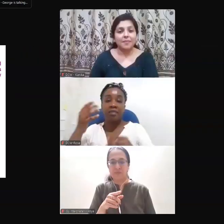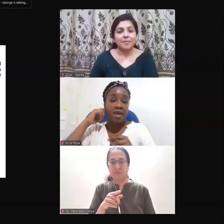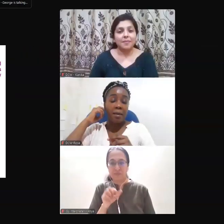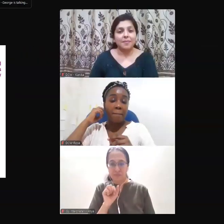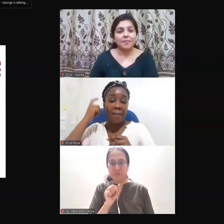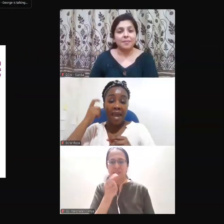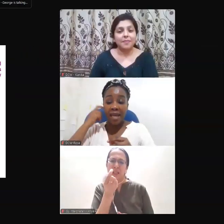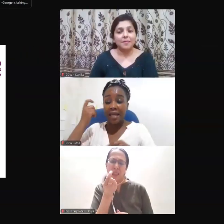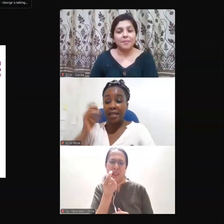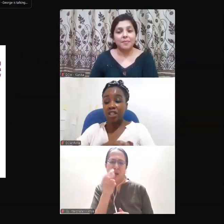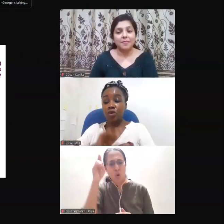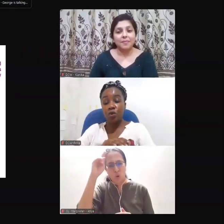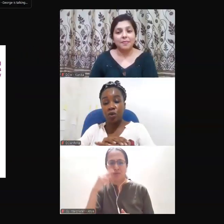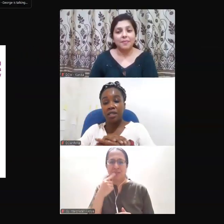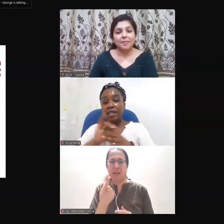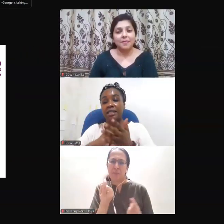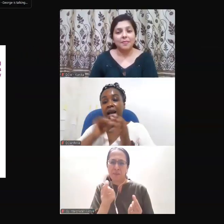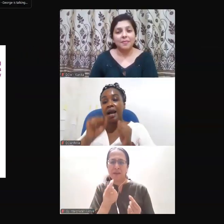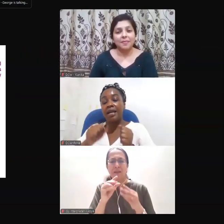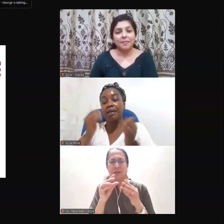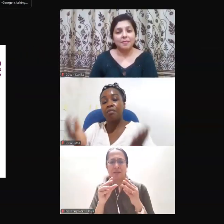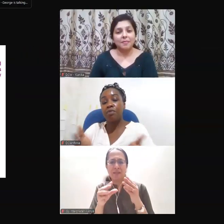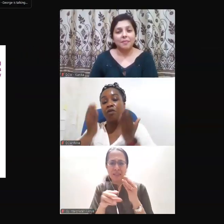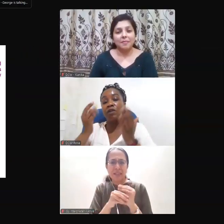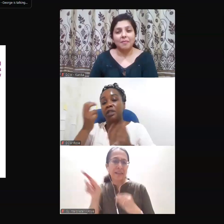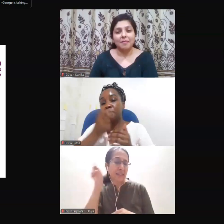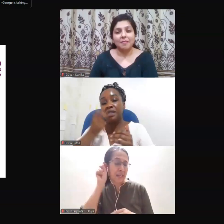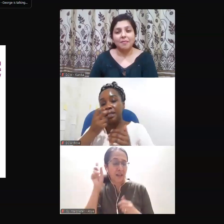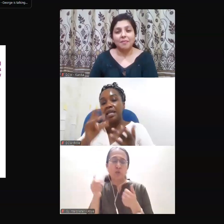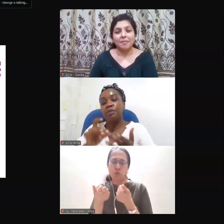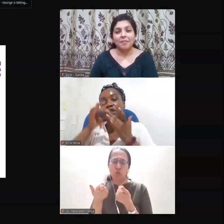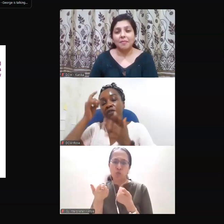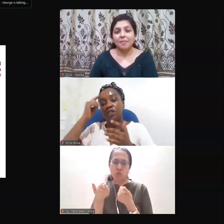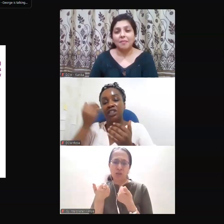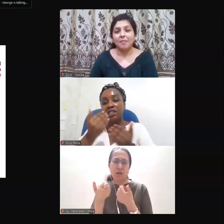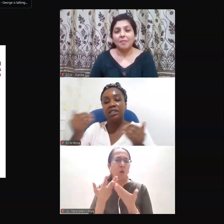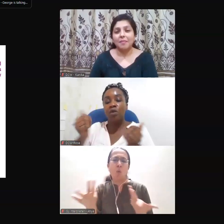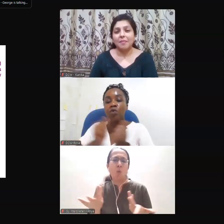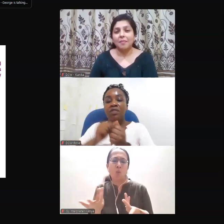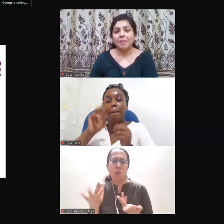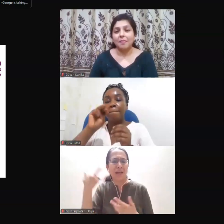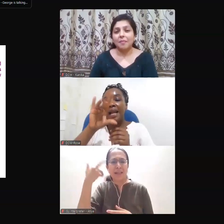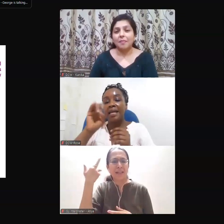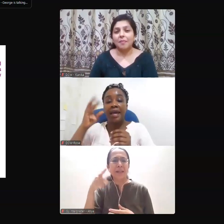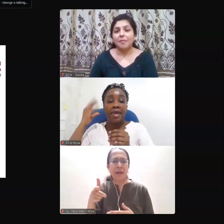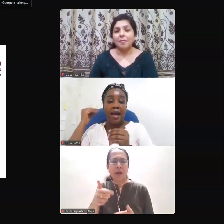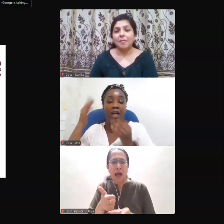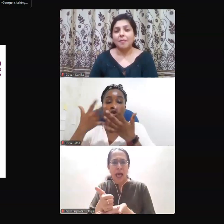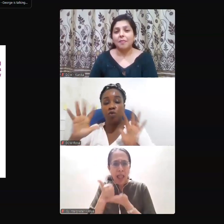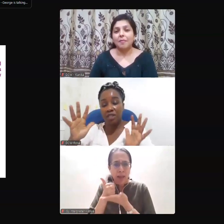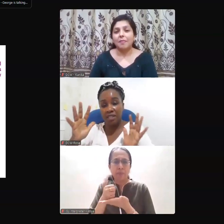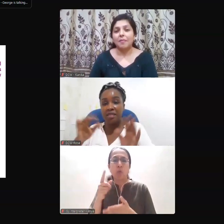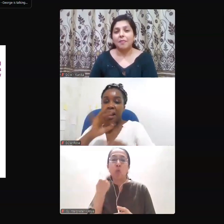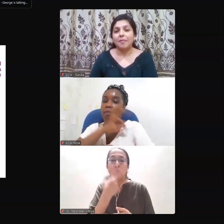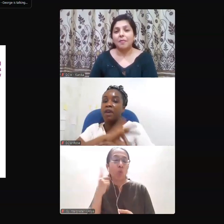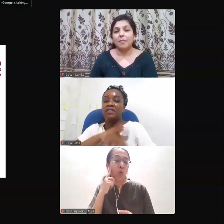Maybe just a few things. The hearing aid is good because it can improve speech, especially for the children